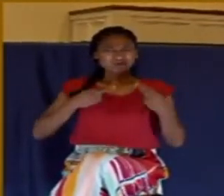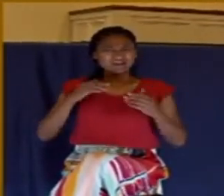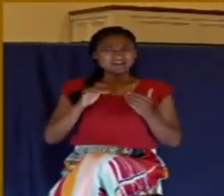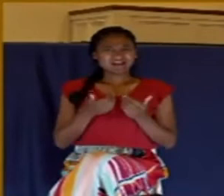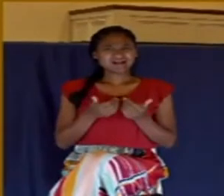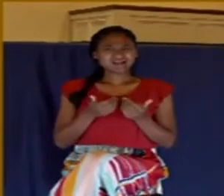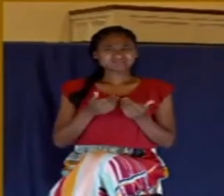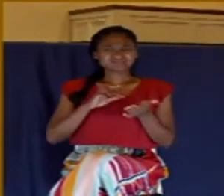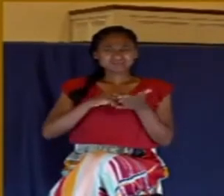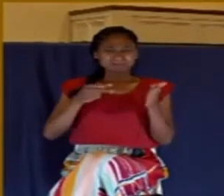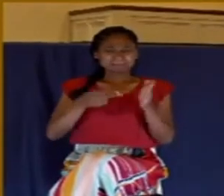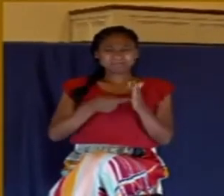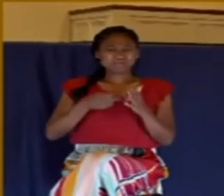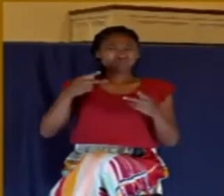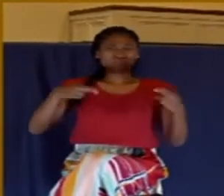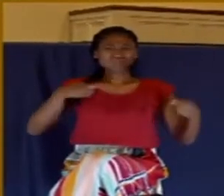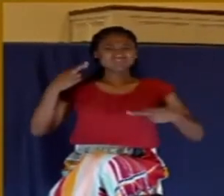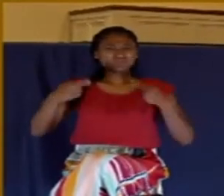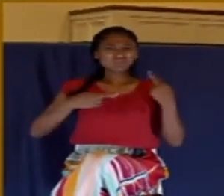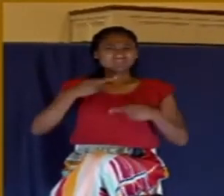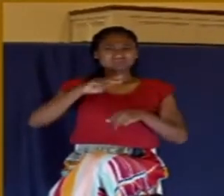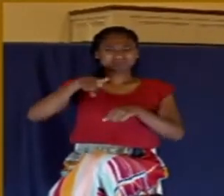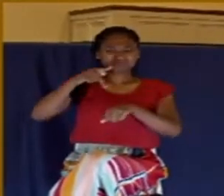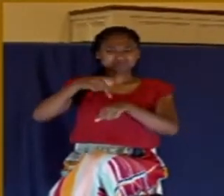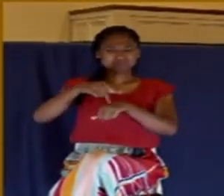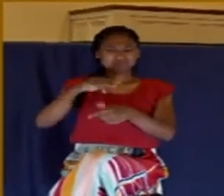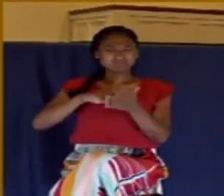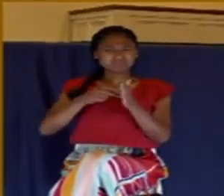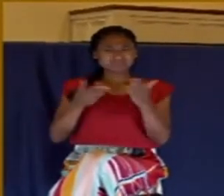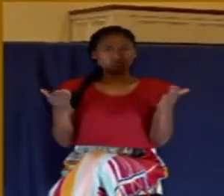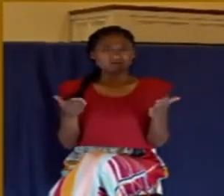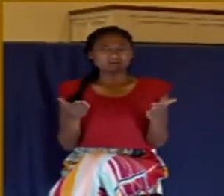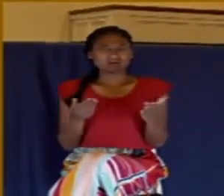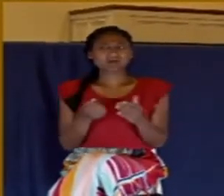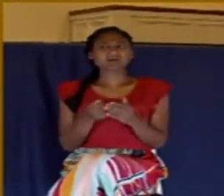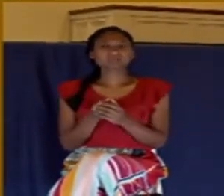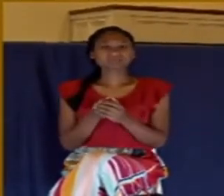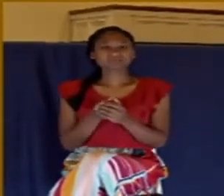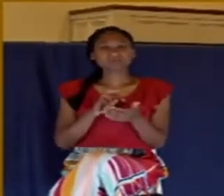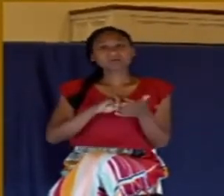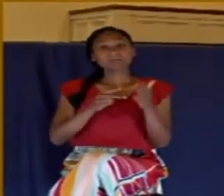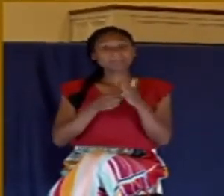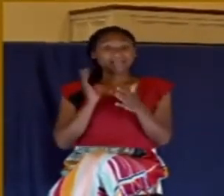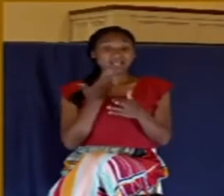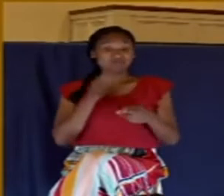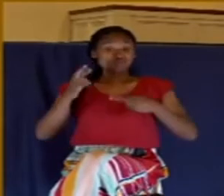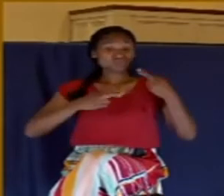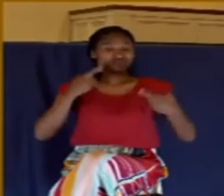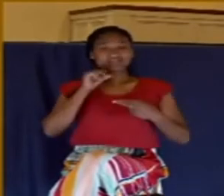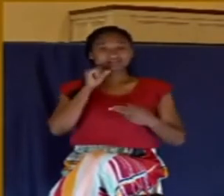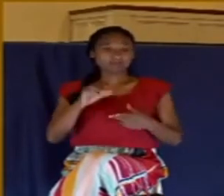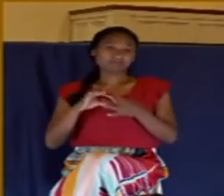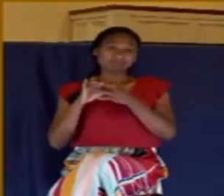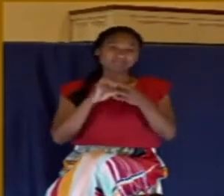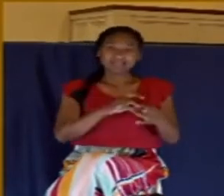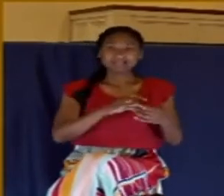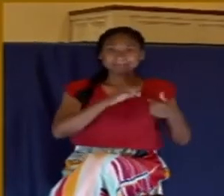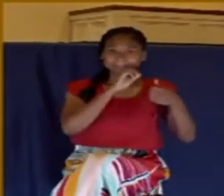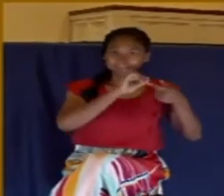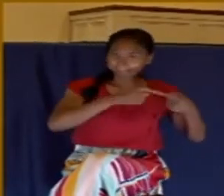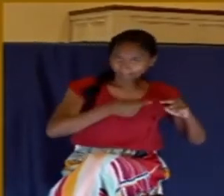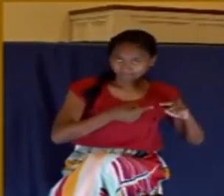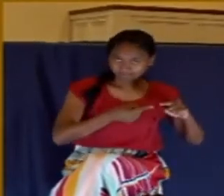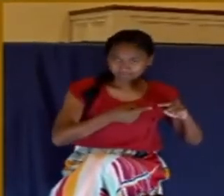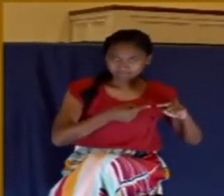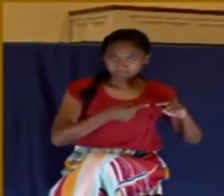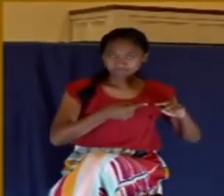Peter mean when he says that? You see, what he means is this. Our rejoicing is not connected to the pain of the trial, because he